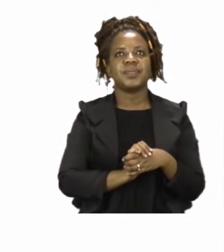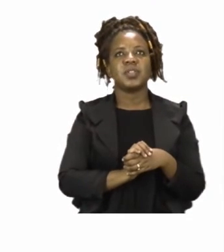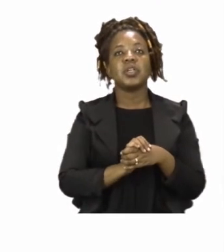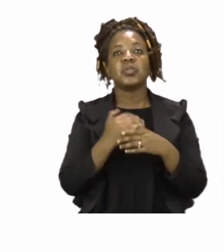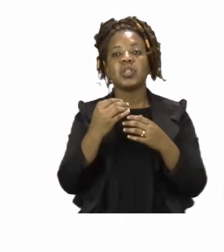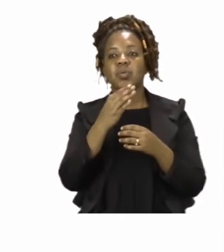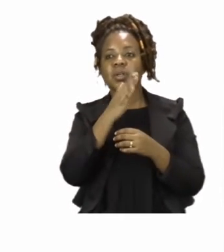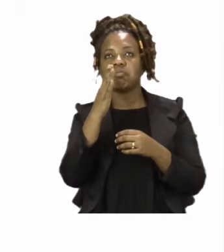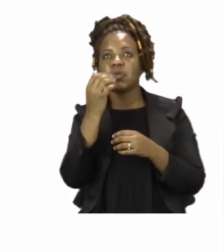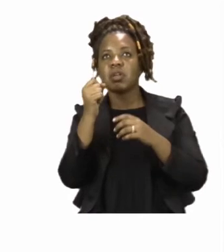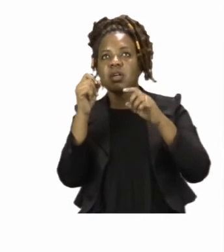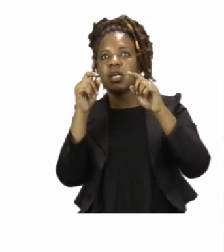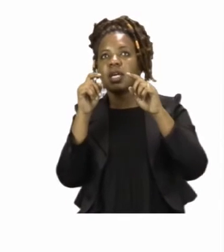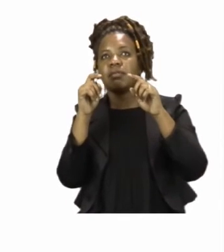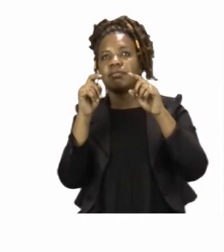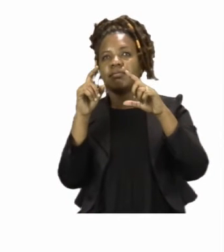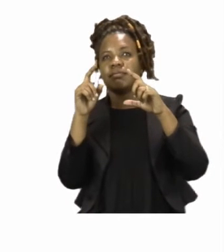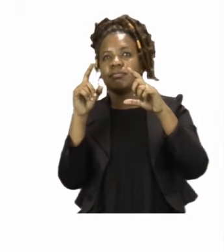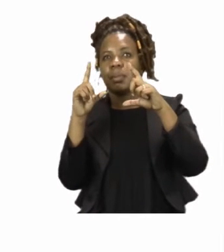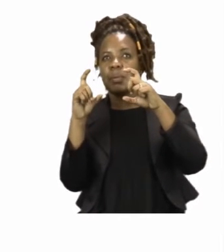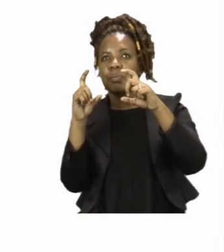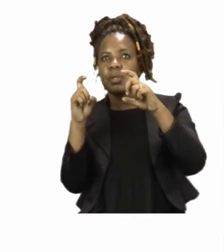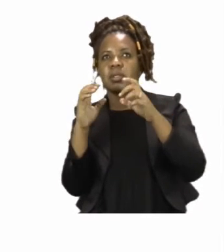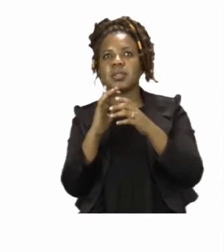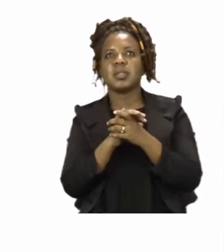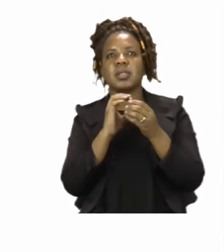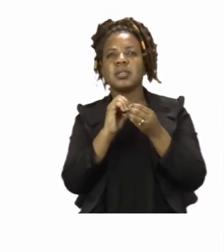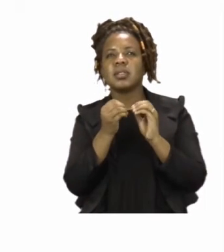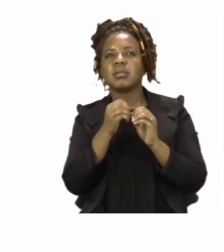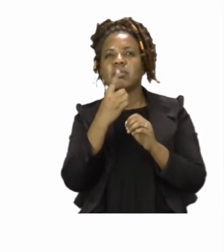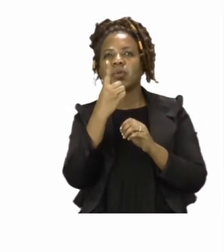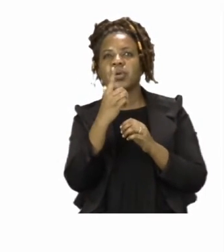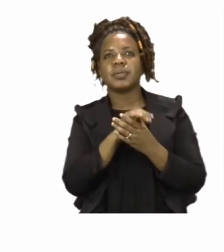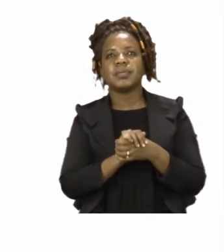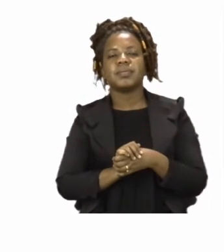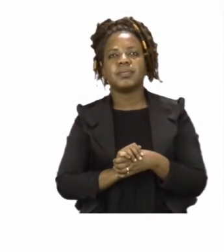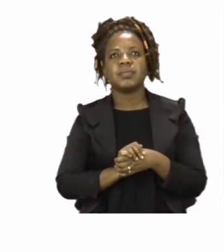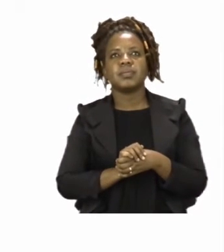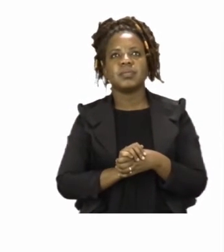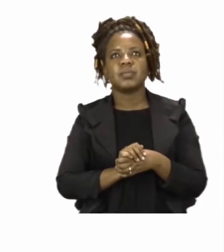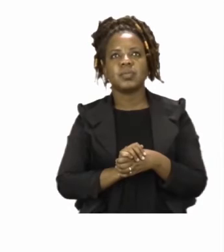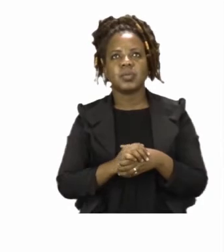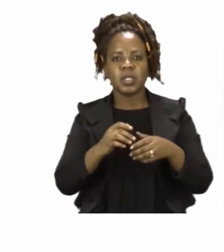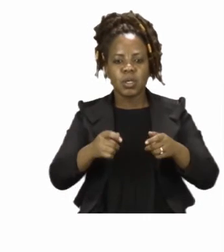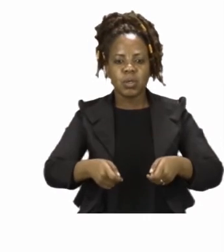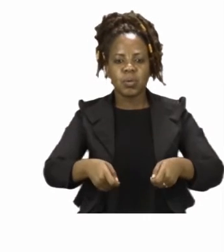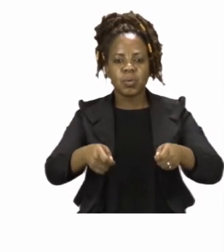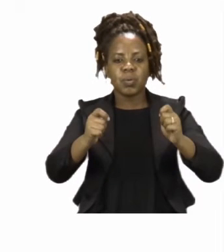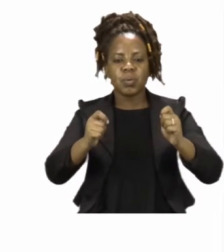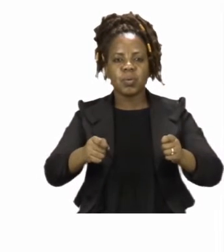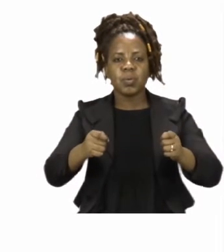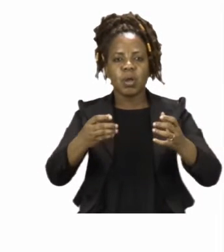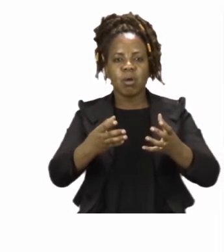let's take a look at number one it says the picnic basket is